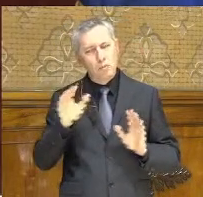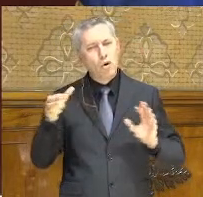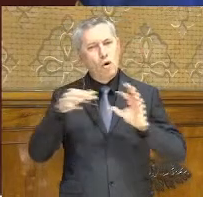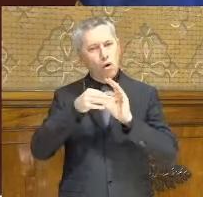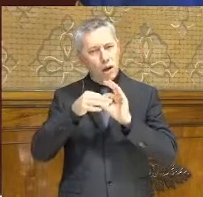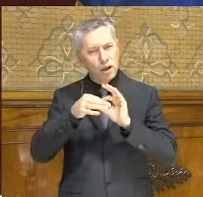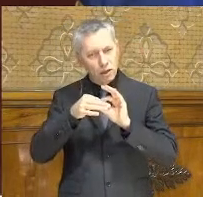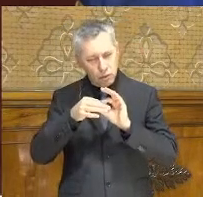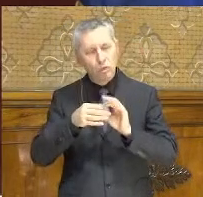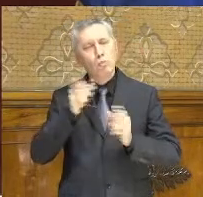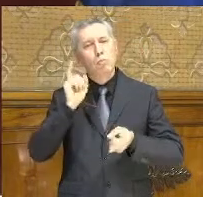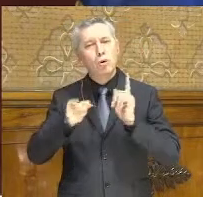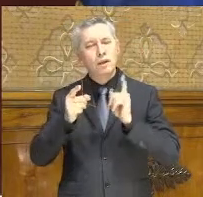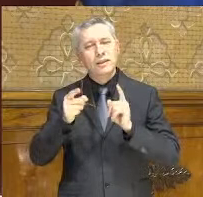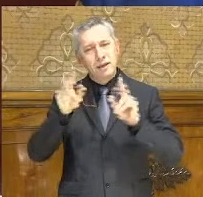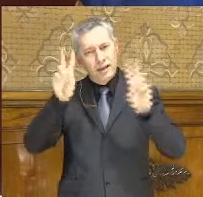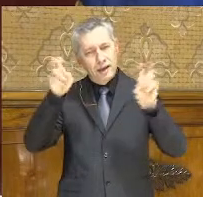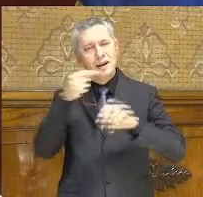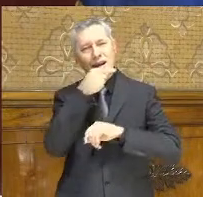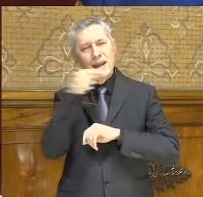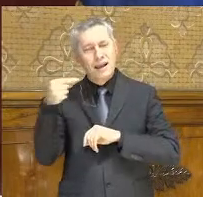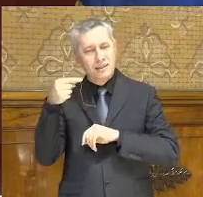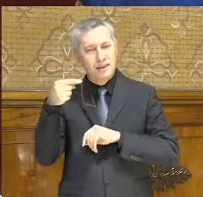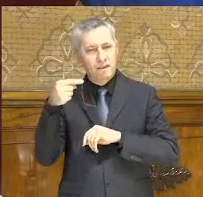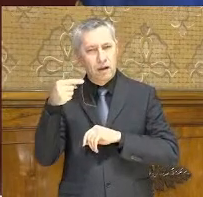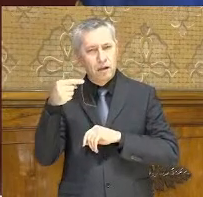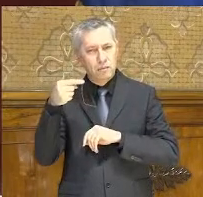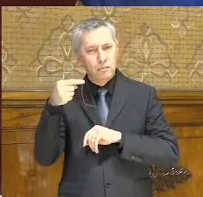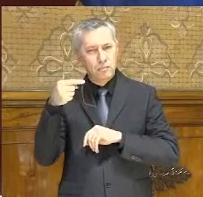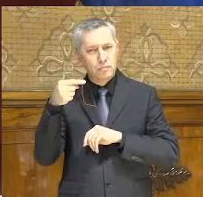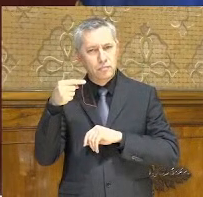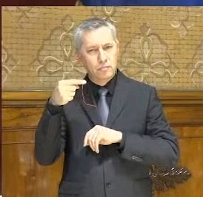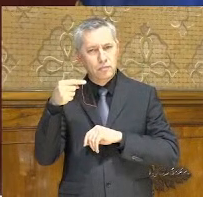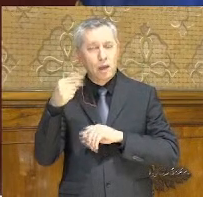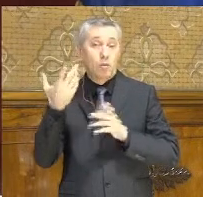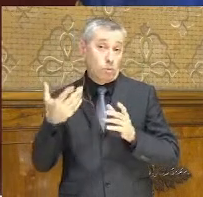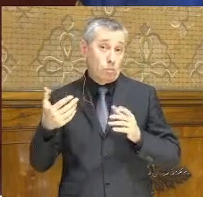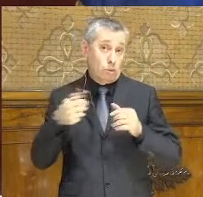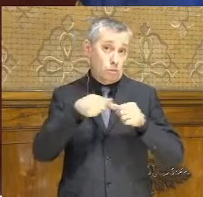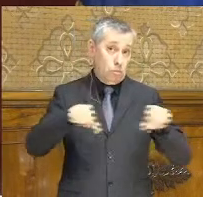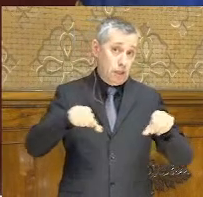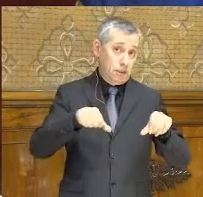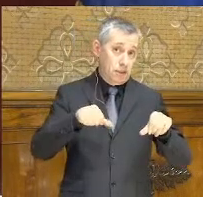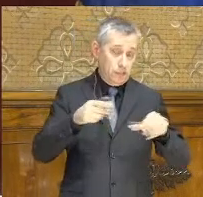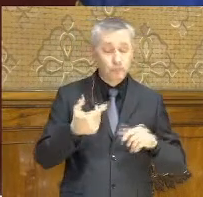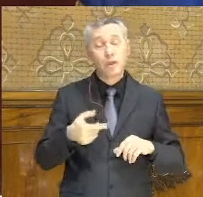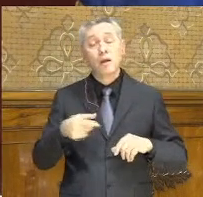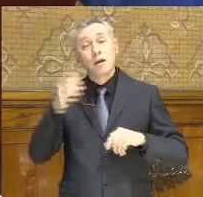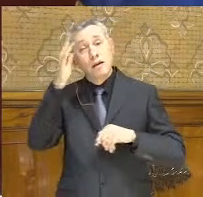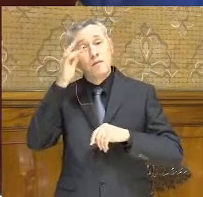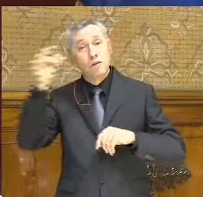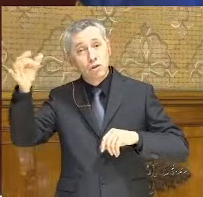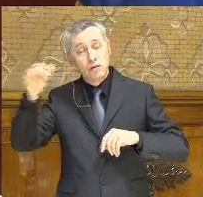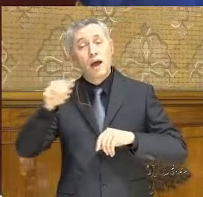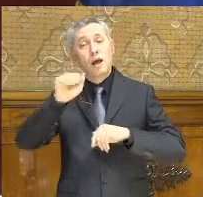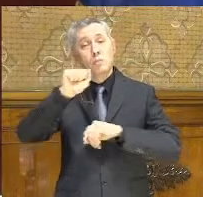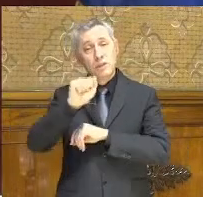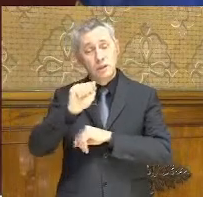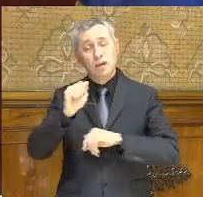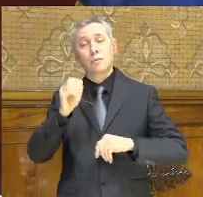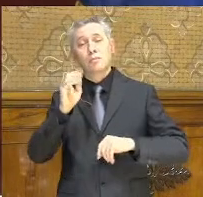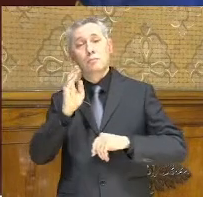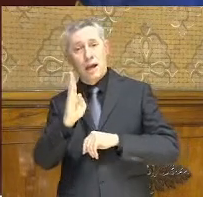politics in the domain of freedom. It's a lesson that the philosopher Avishai Margalit teaches better